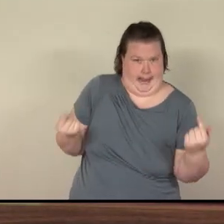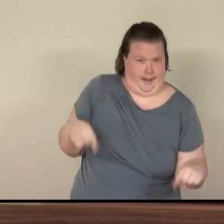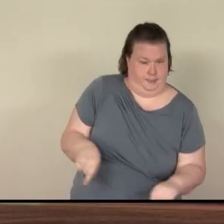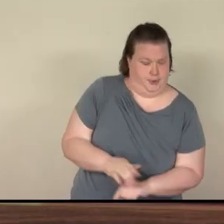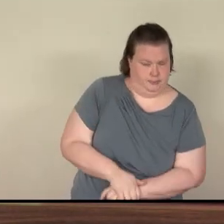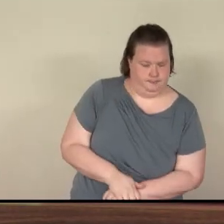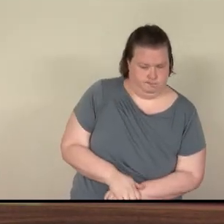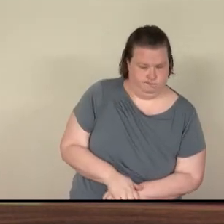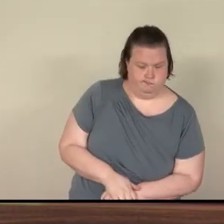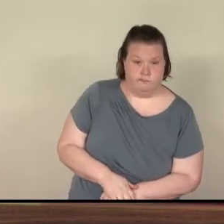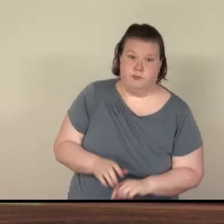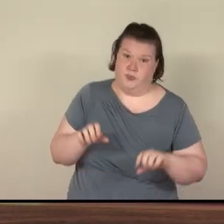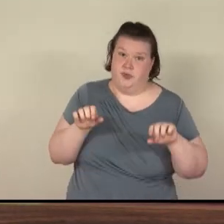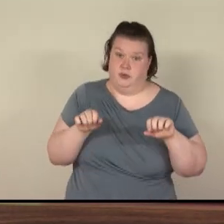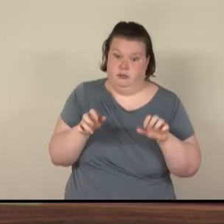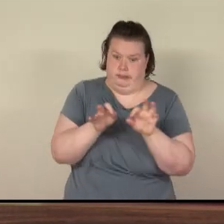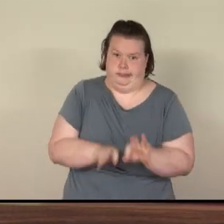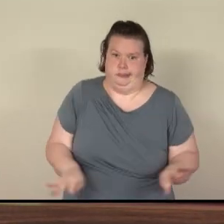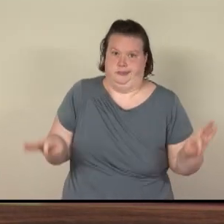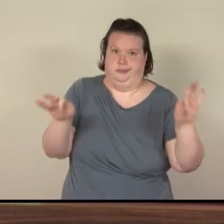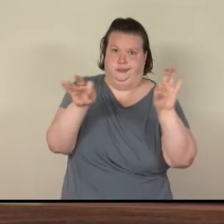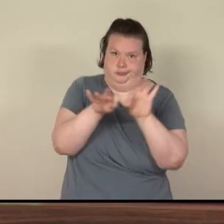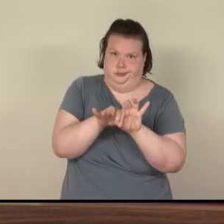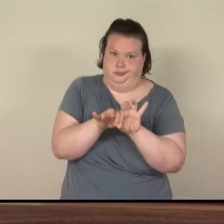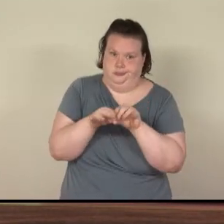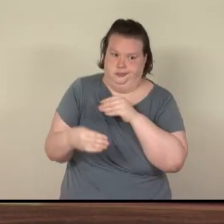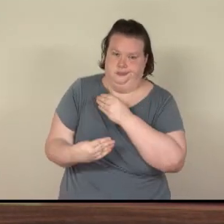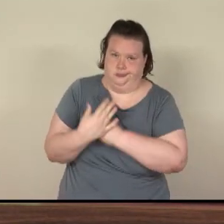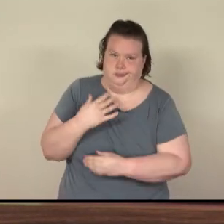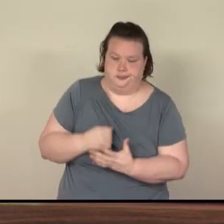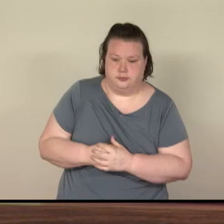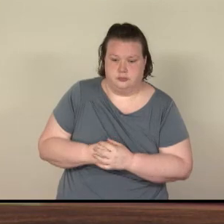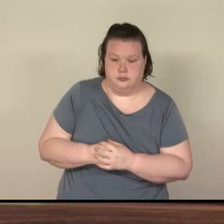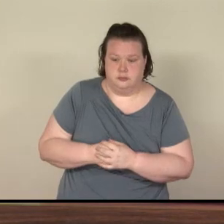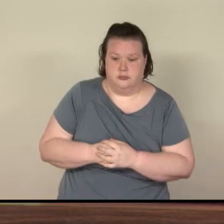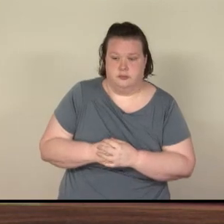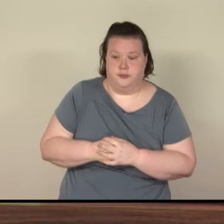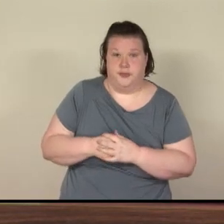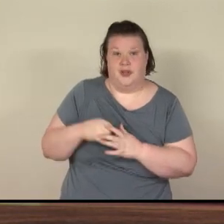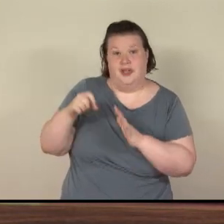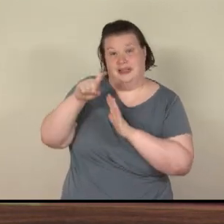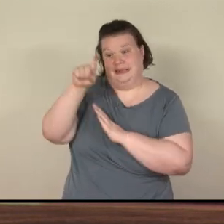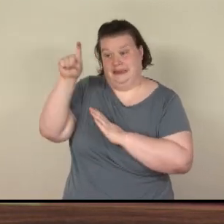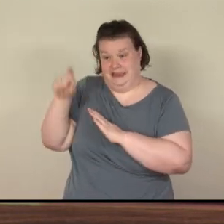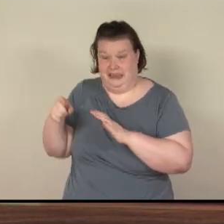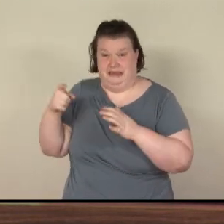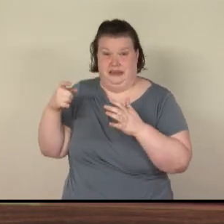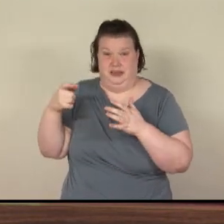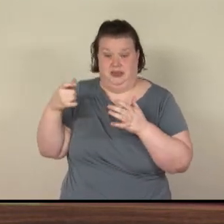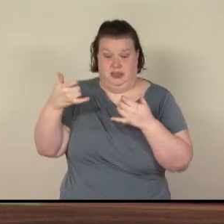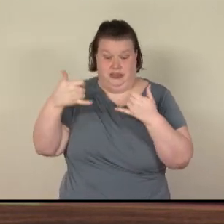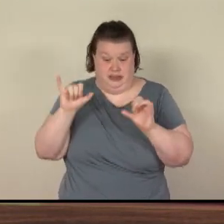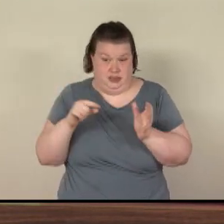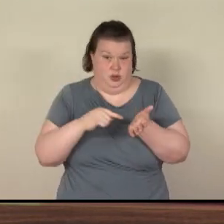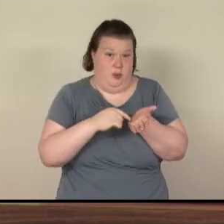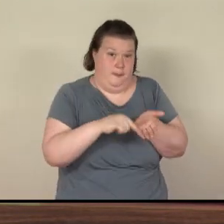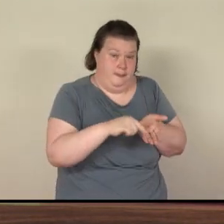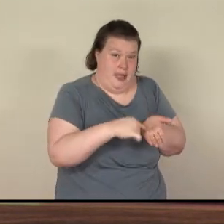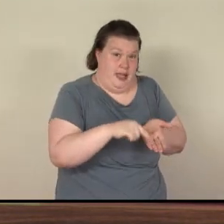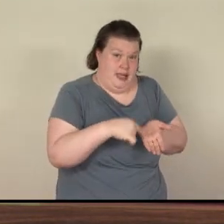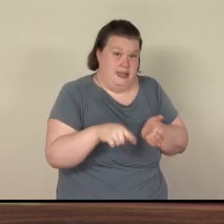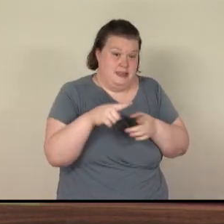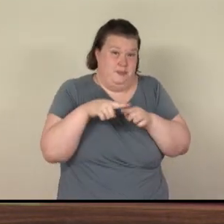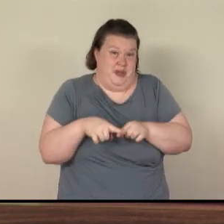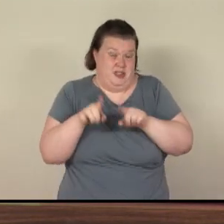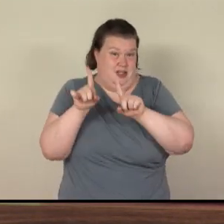us. We are one of a handful of states that does still fund public schools on attendance, which has long been